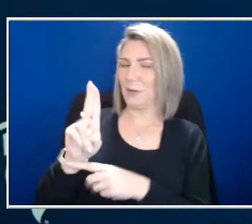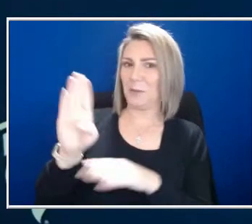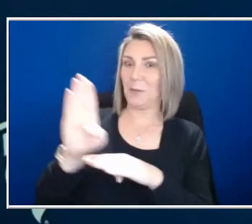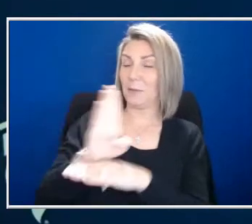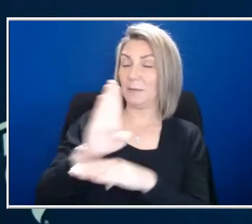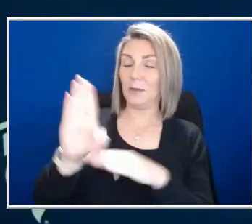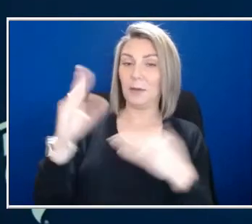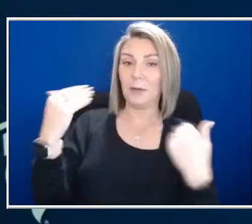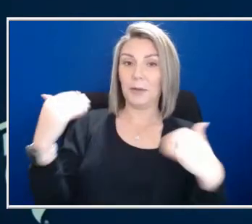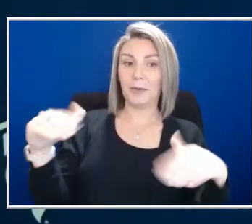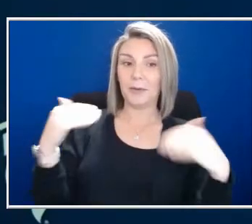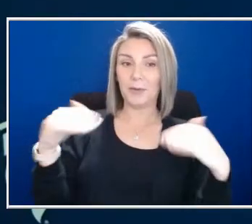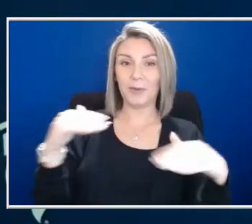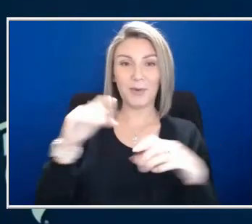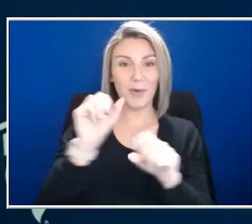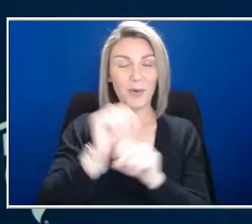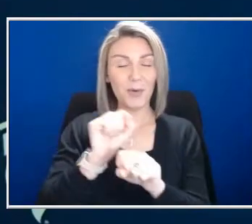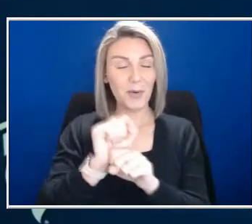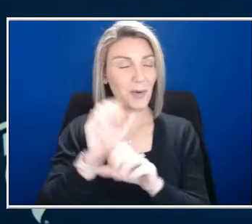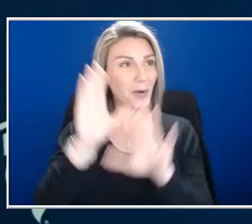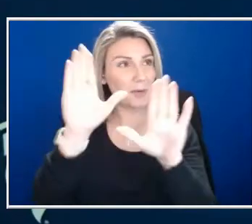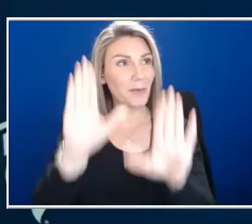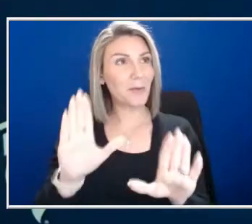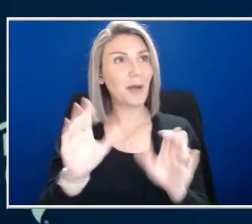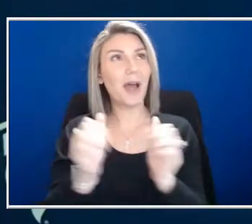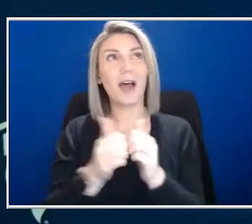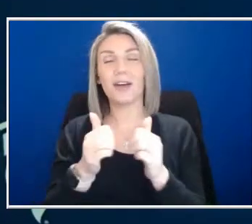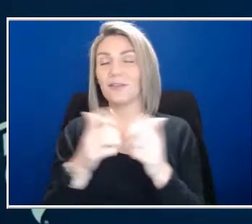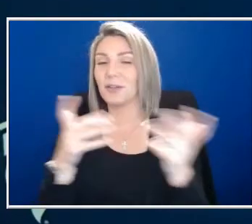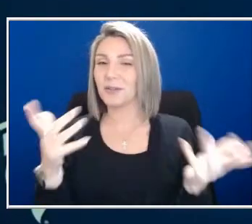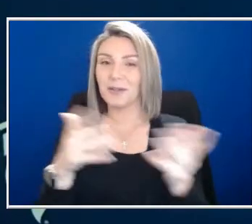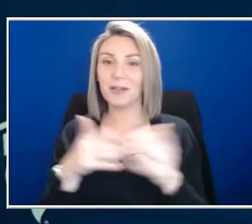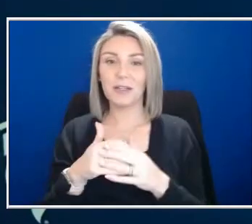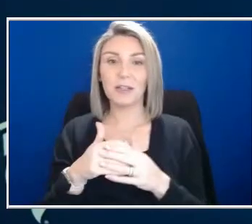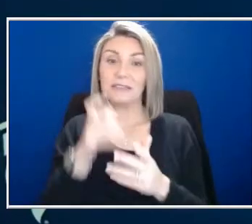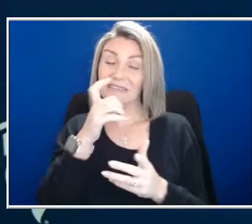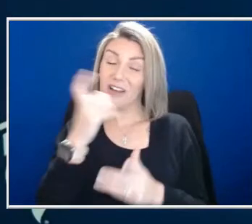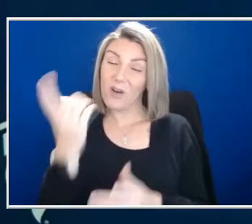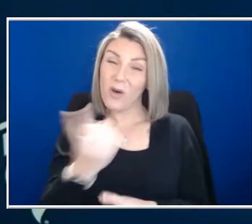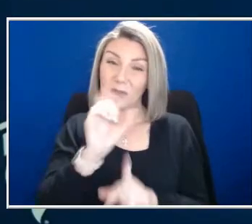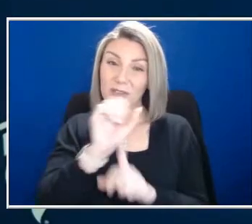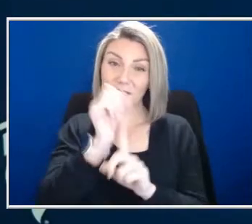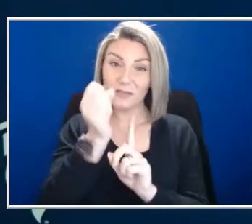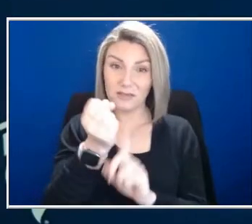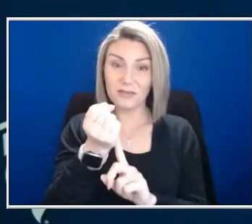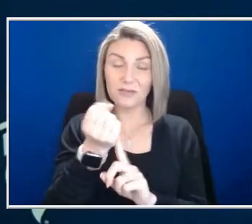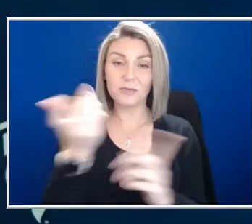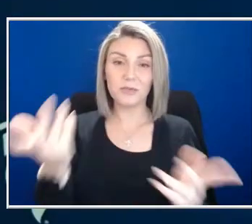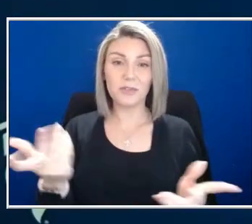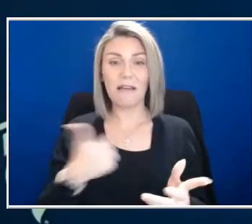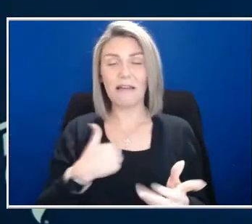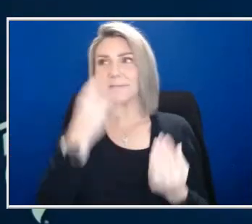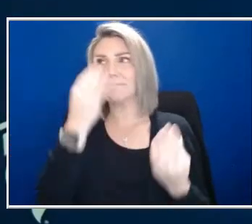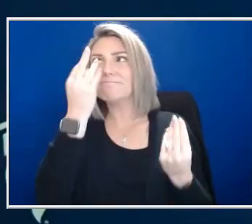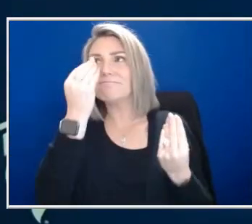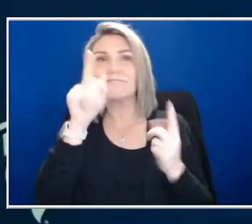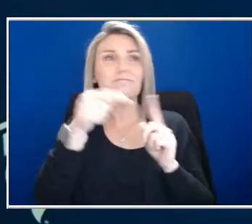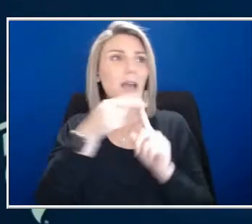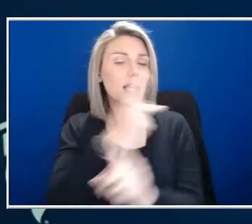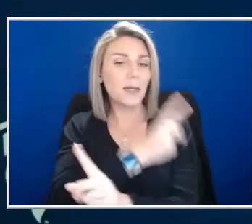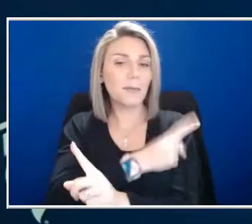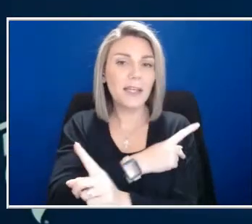really great to work with, and that's not the case always. Yeah. I think about patients that might face